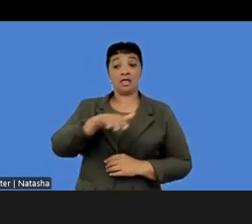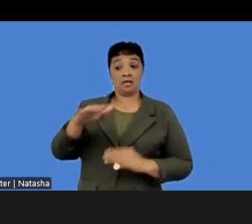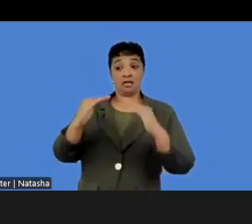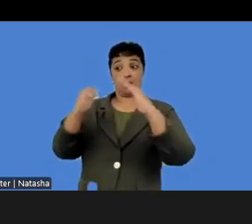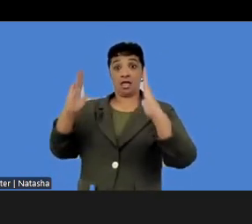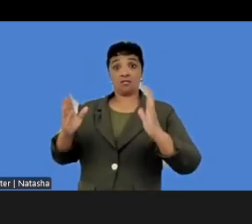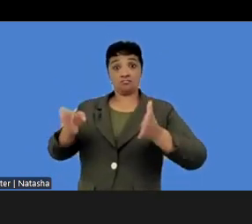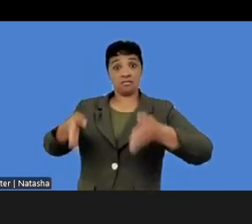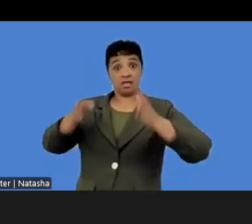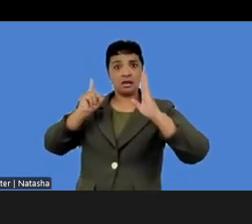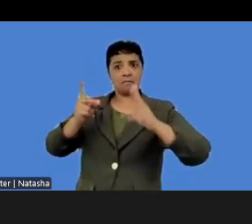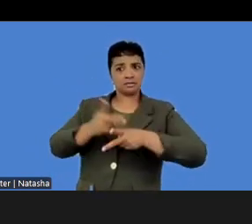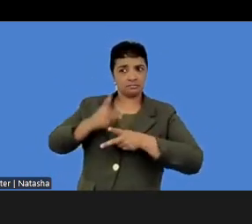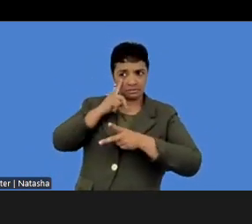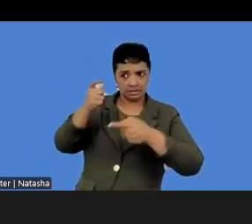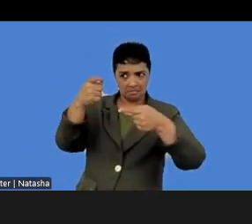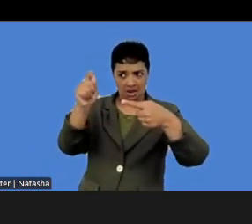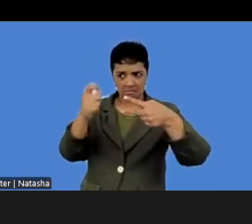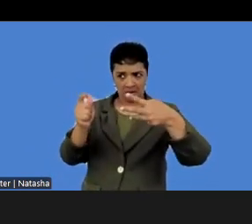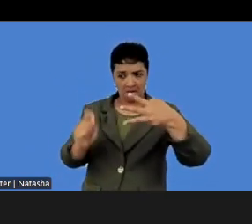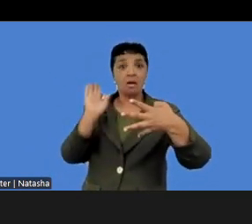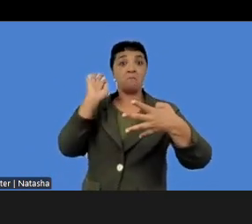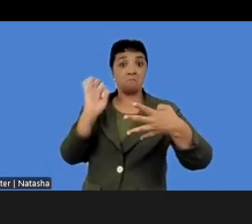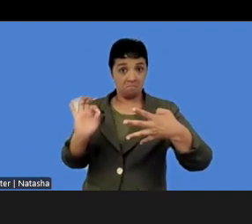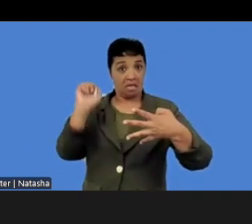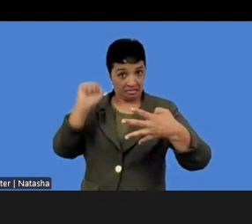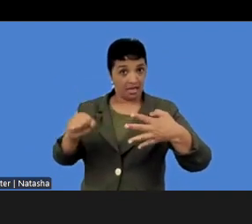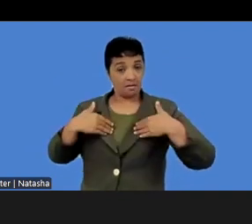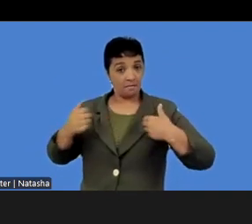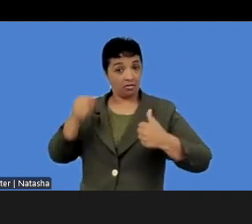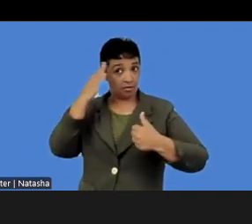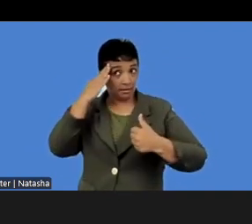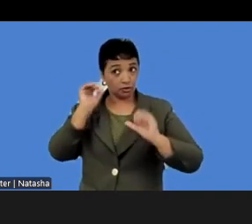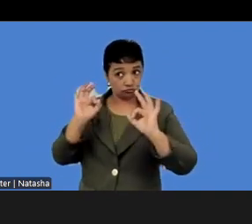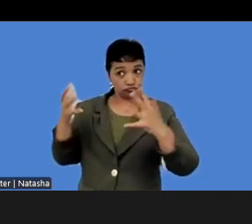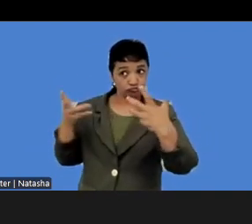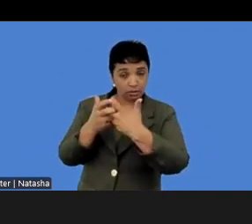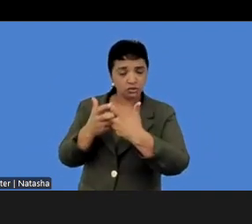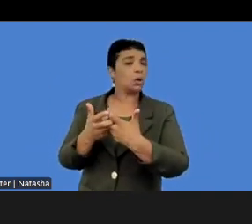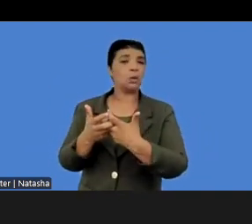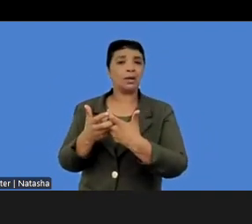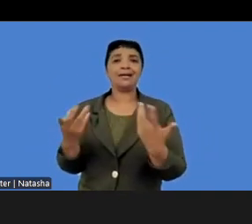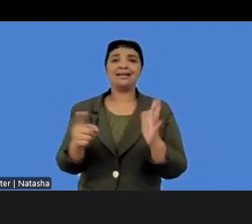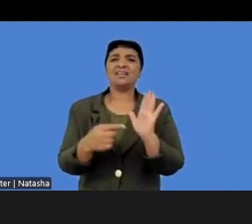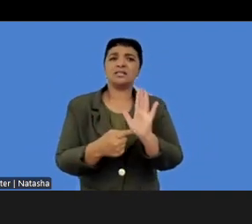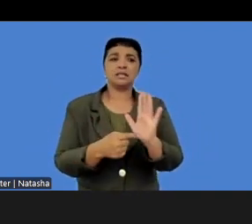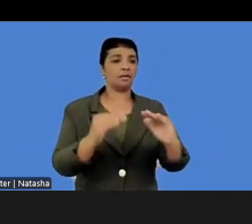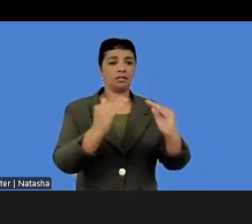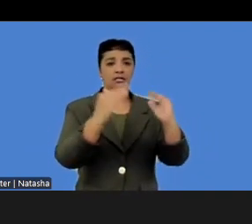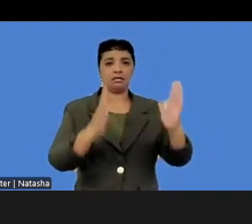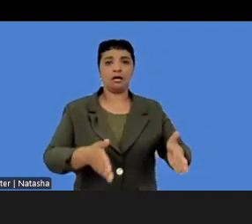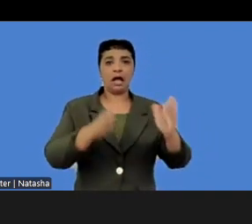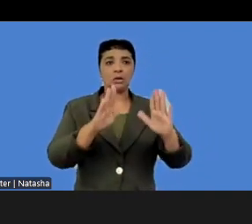before licenses are issued. And in this case, licenses were backdated. Licenses were given to facilities that didn't